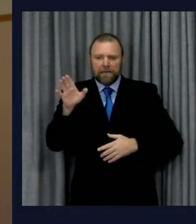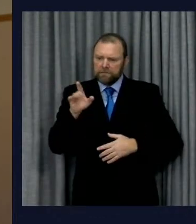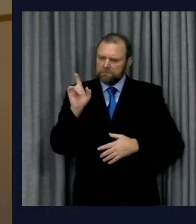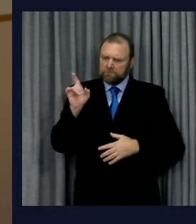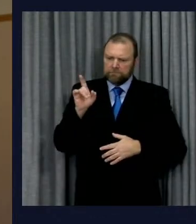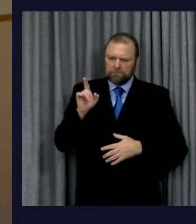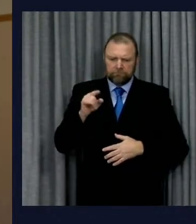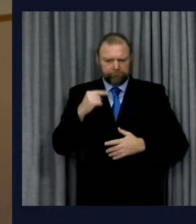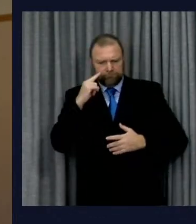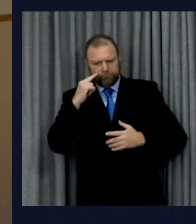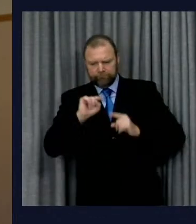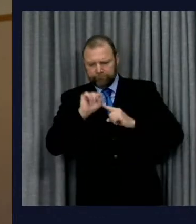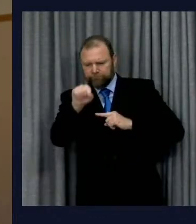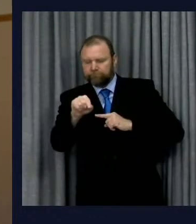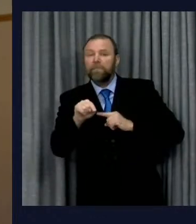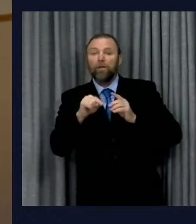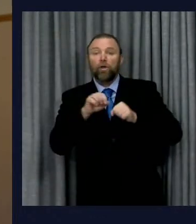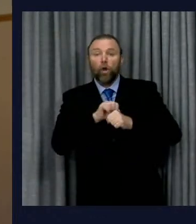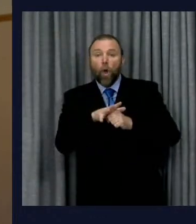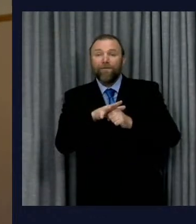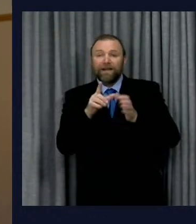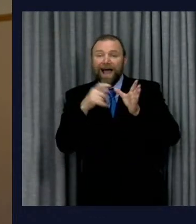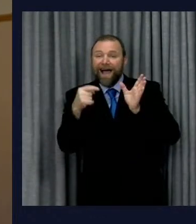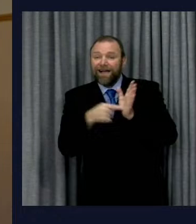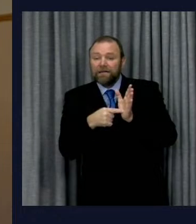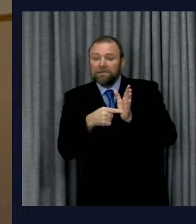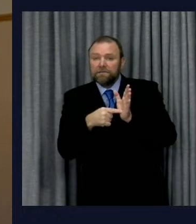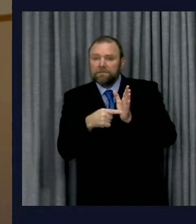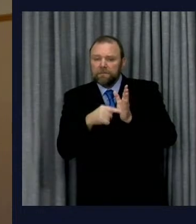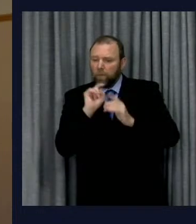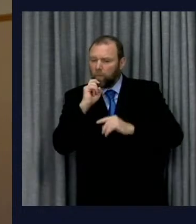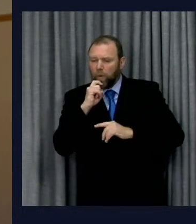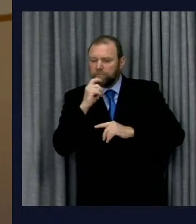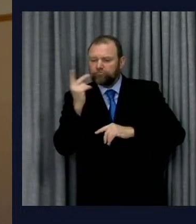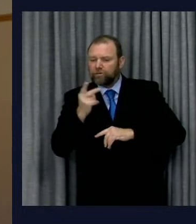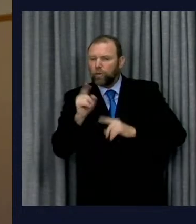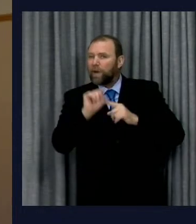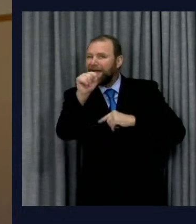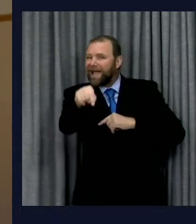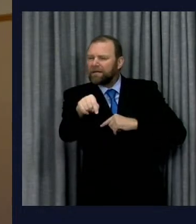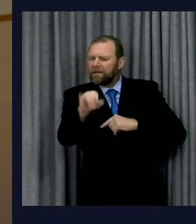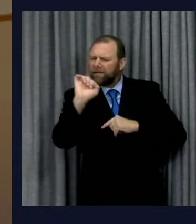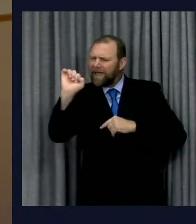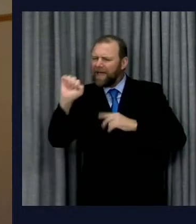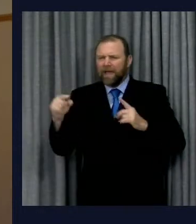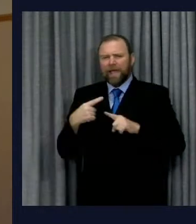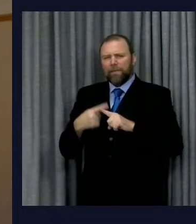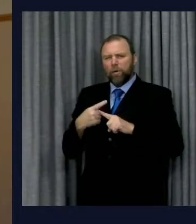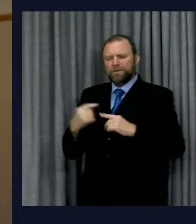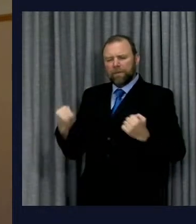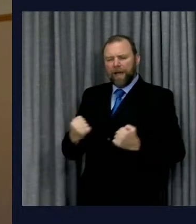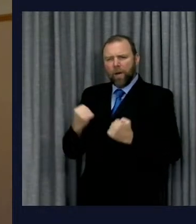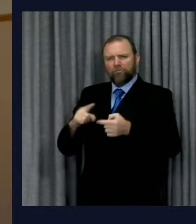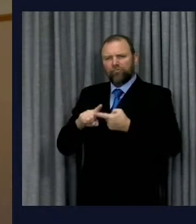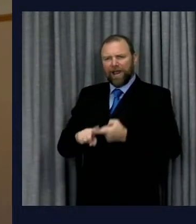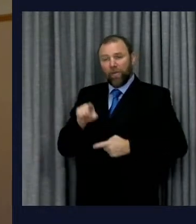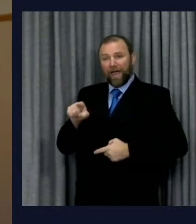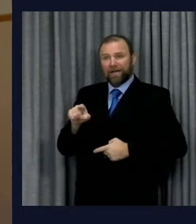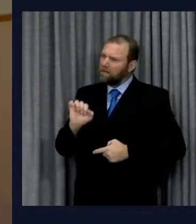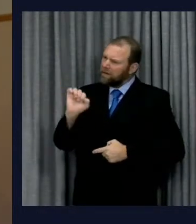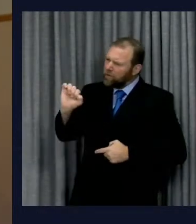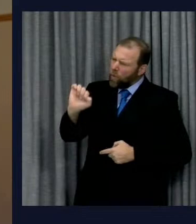have flown from that. Do your emergency powers rely on that Act? And if so, will